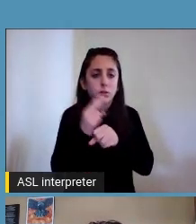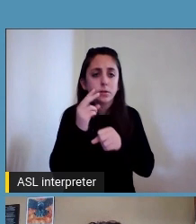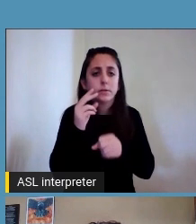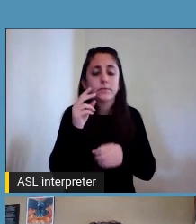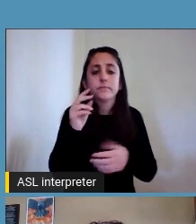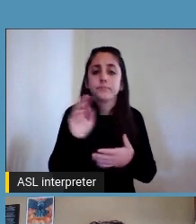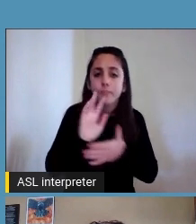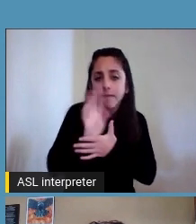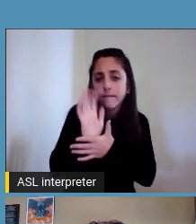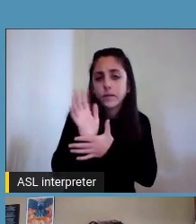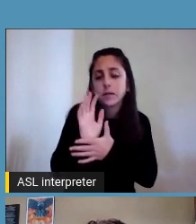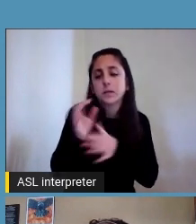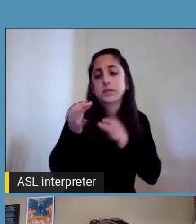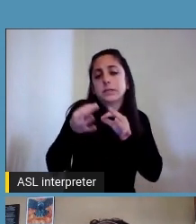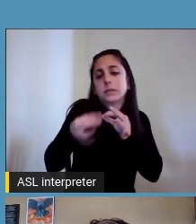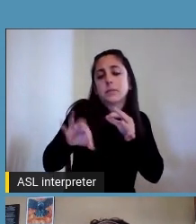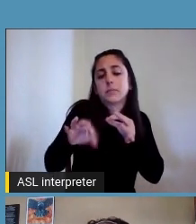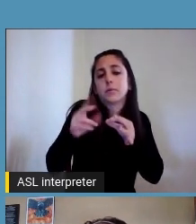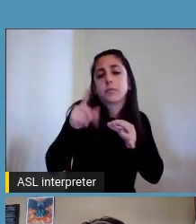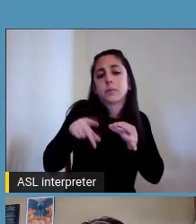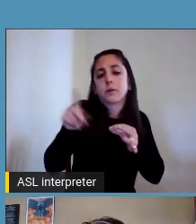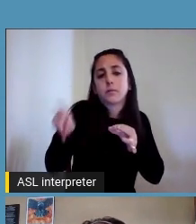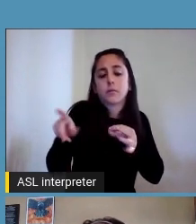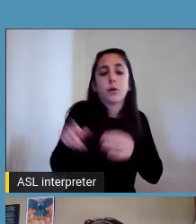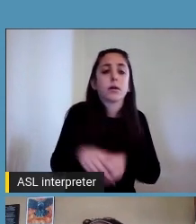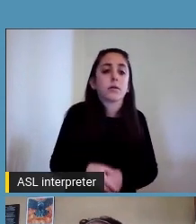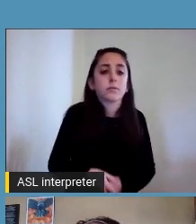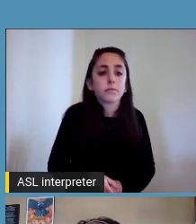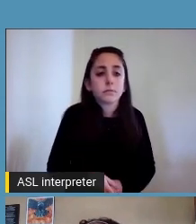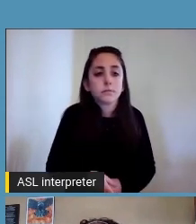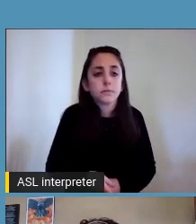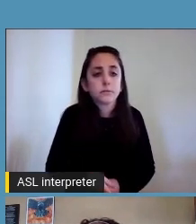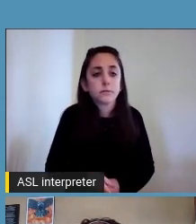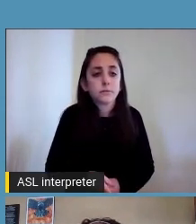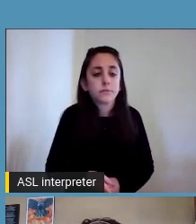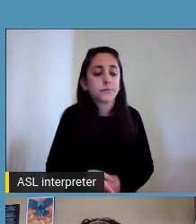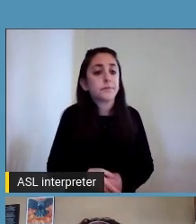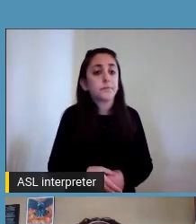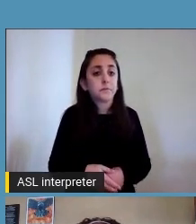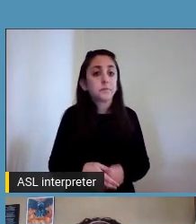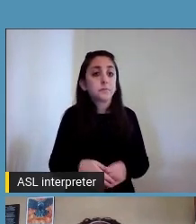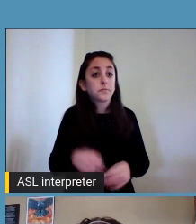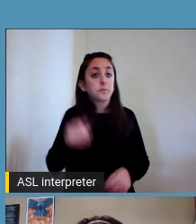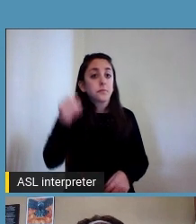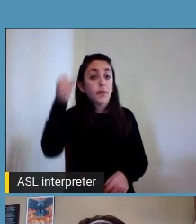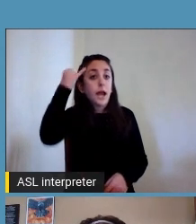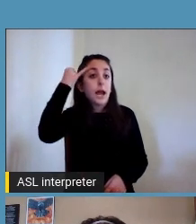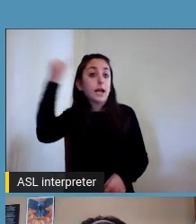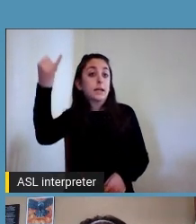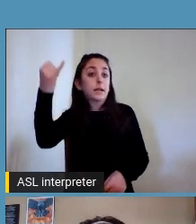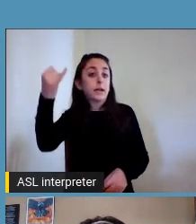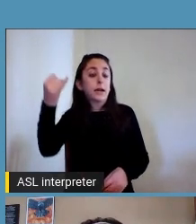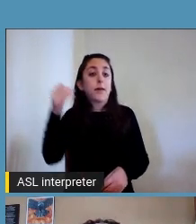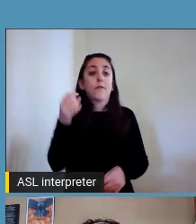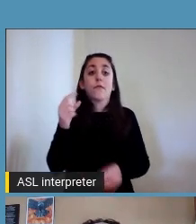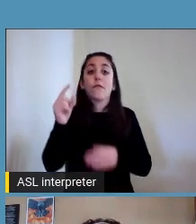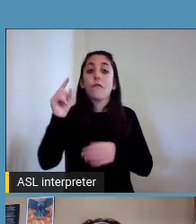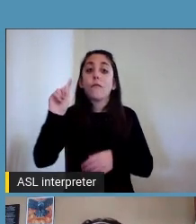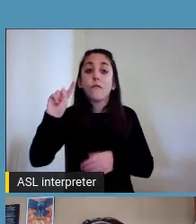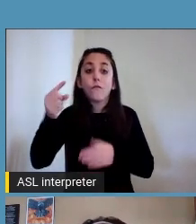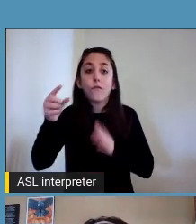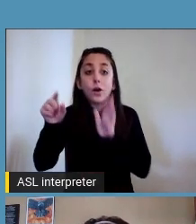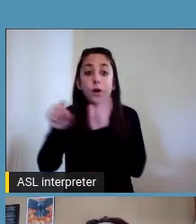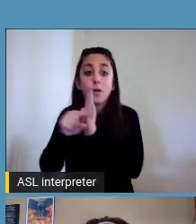PowerPoint animation. And the whole idea was inspired by our first grade museum mobile school program